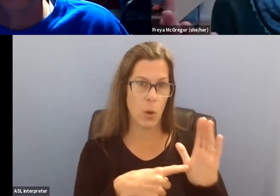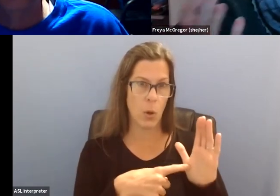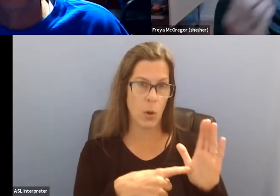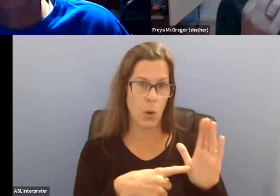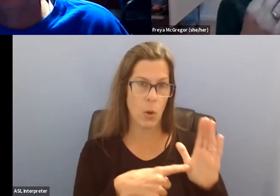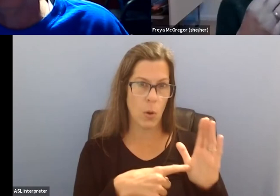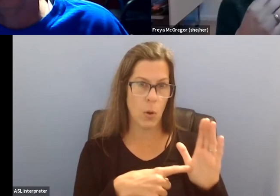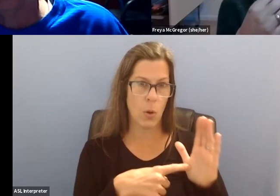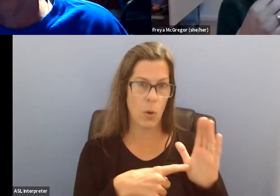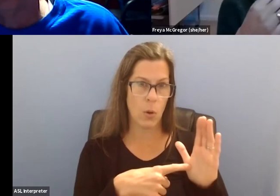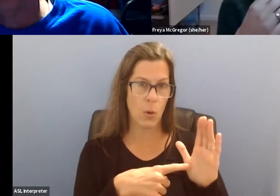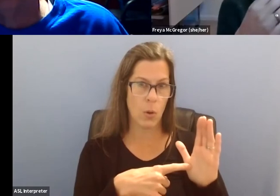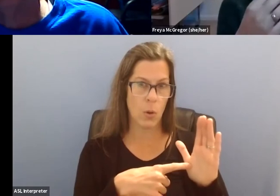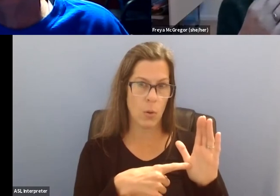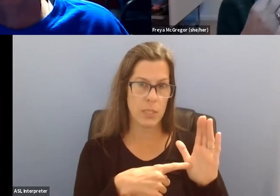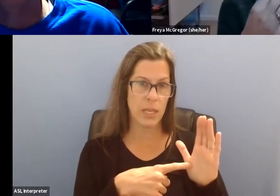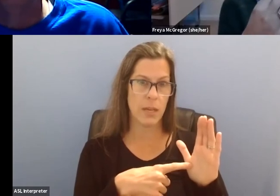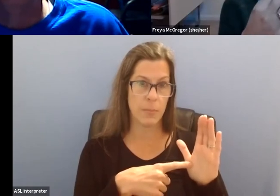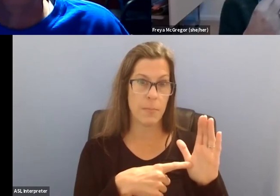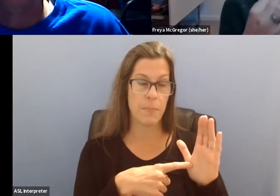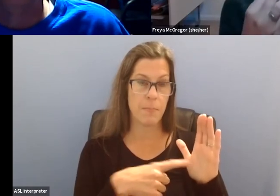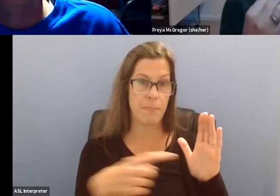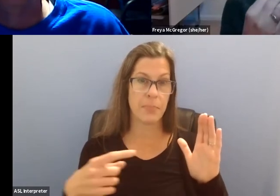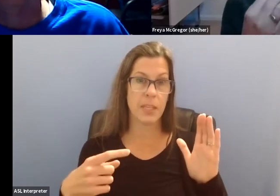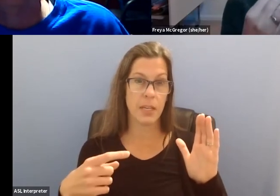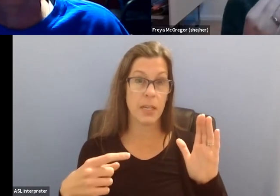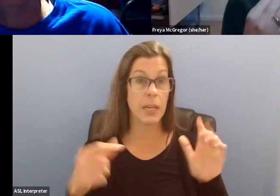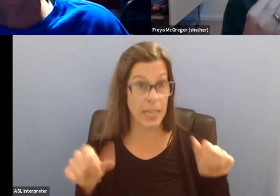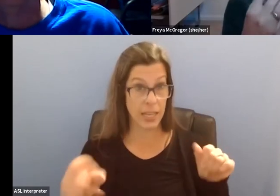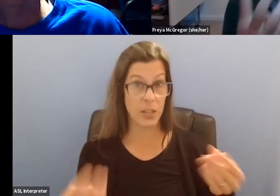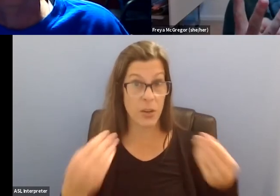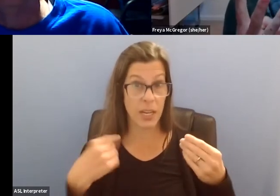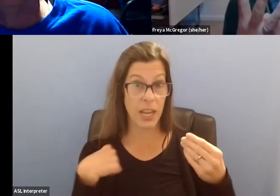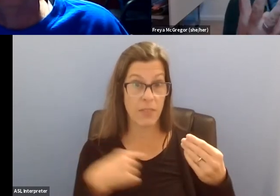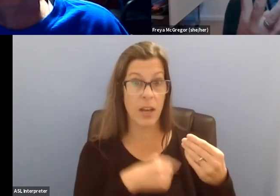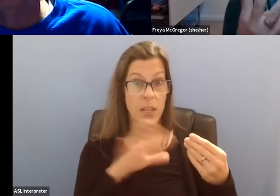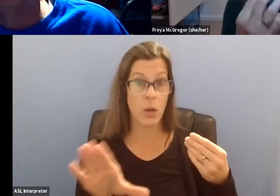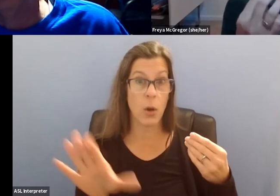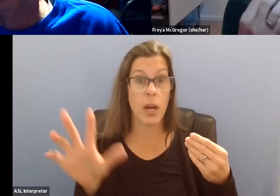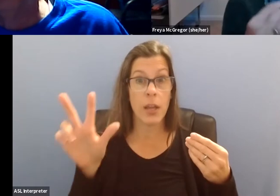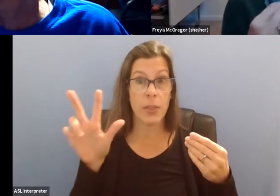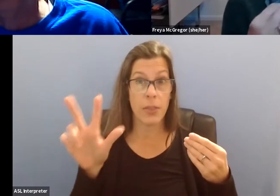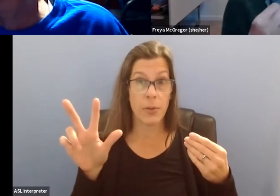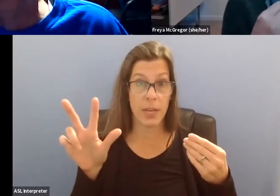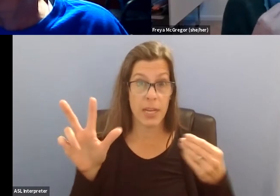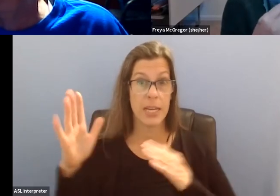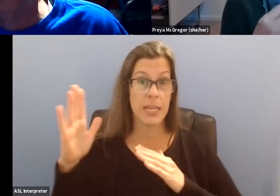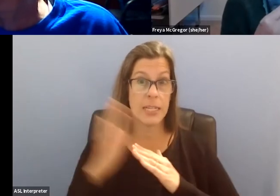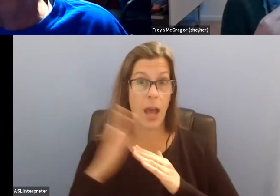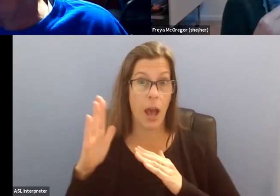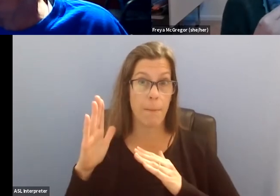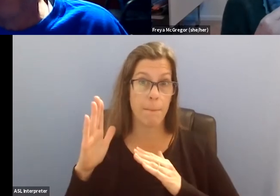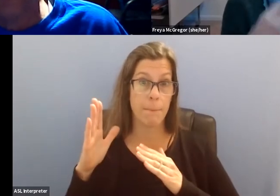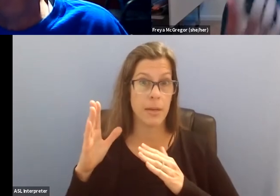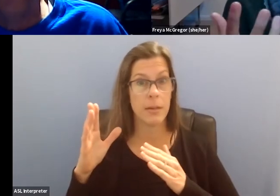birding with someone who, who, um, is blind or has low vision. Could you give us your three top tips or tricks,